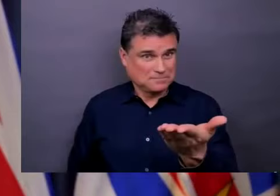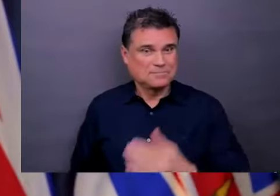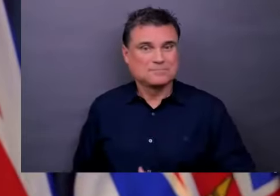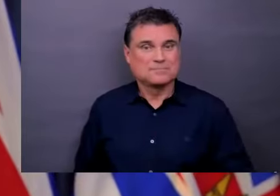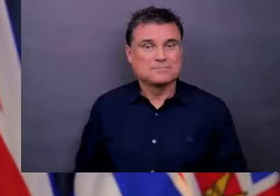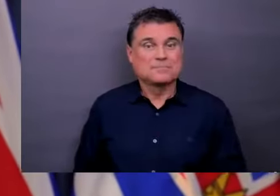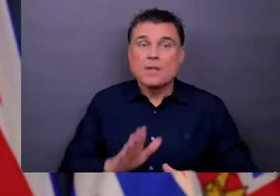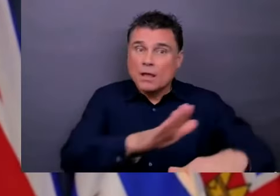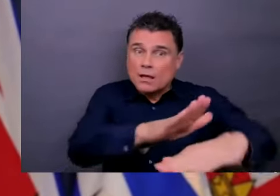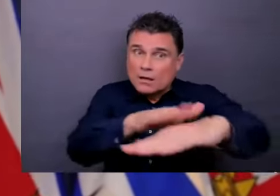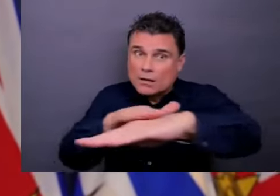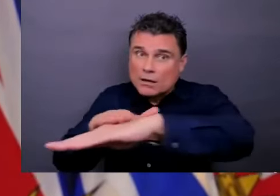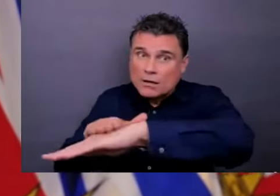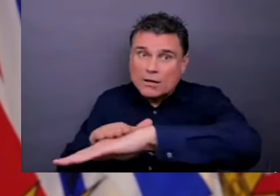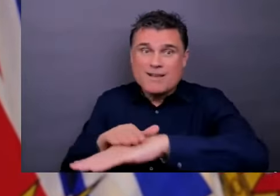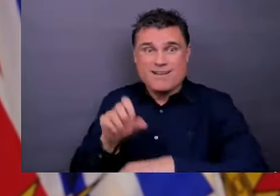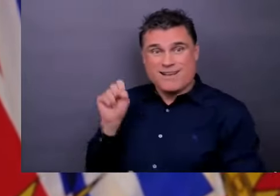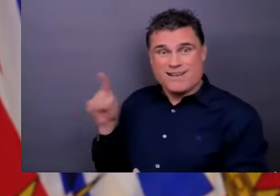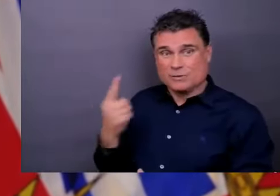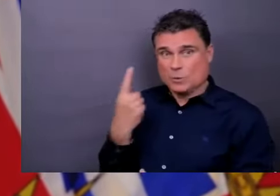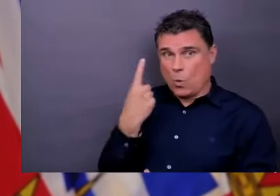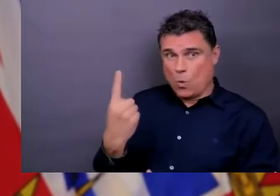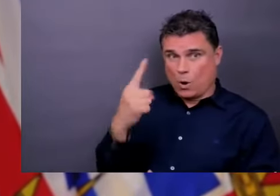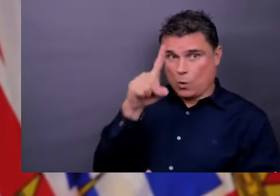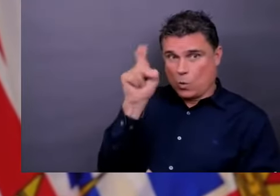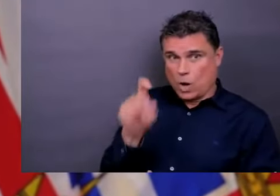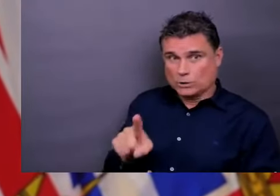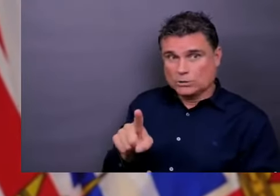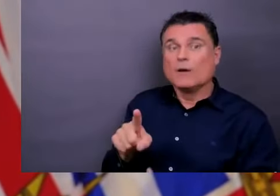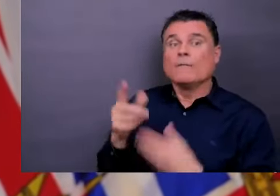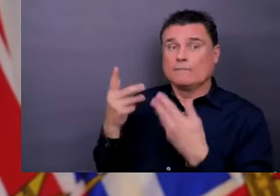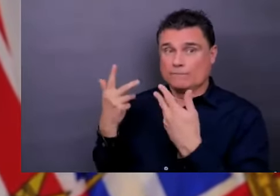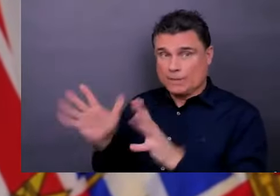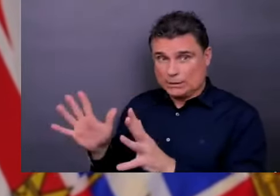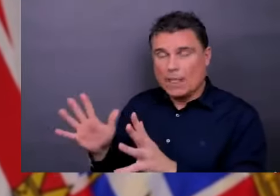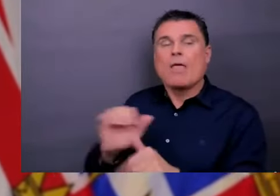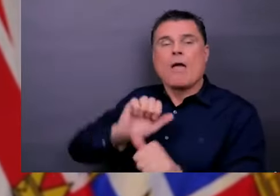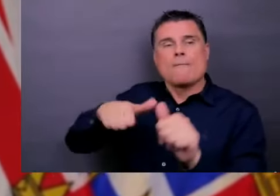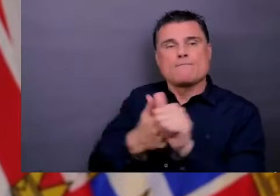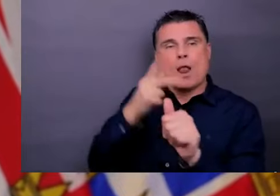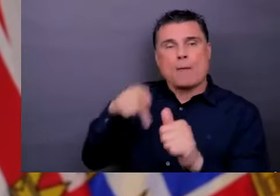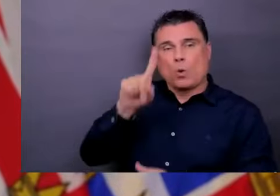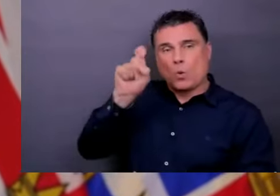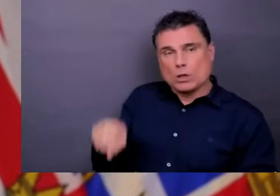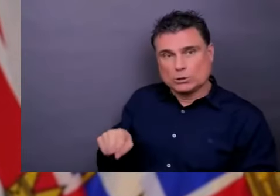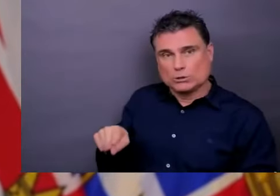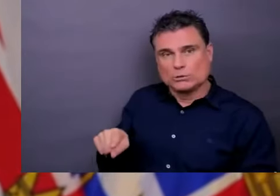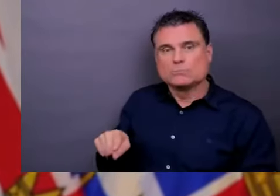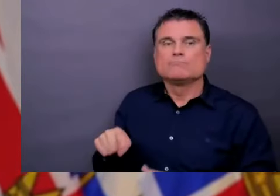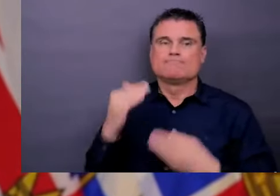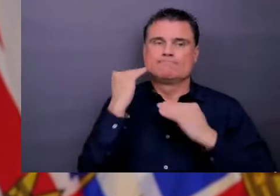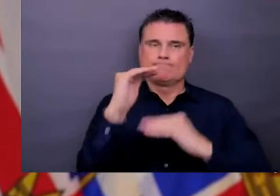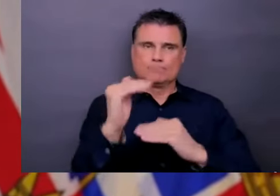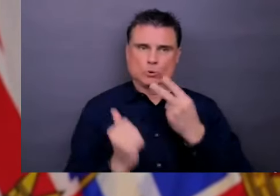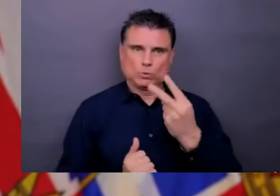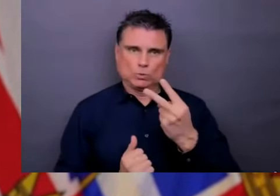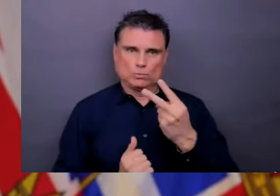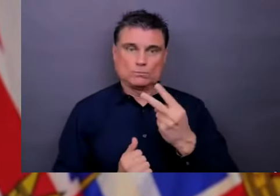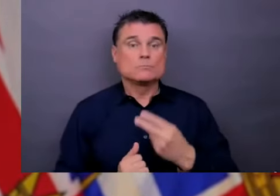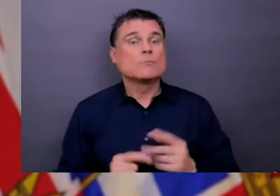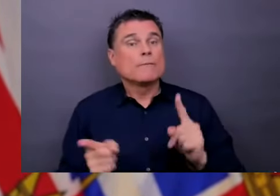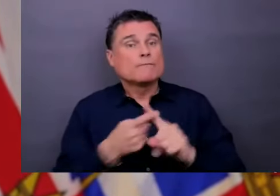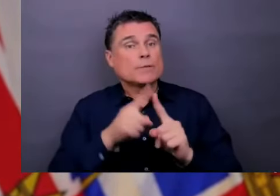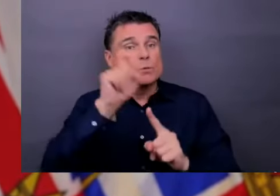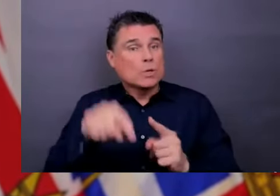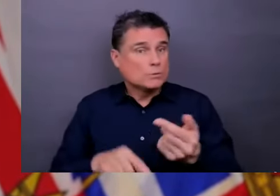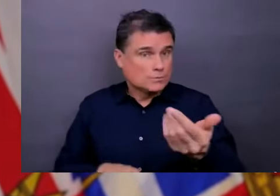phone line, please press star 1 to enter the queue. You are limited to one question and one follow-up only. I would also ask that you please take your phones off mute. You are not audible until your